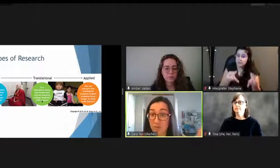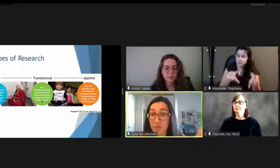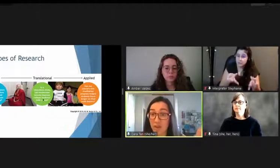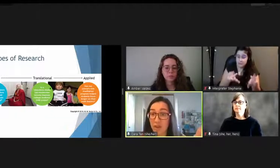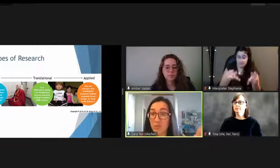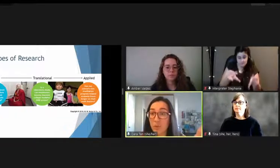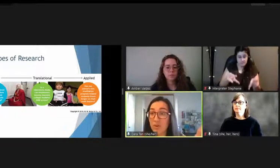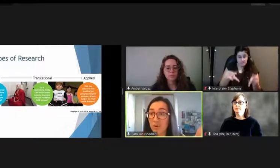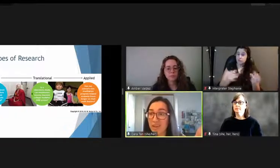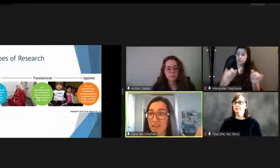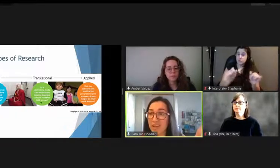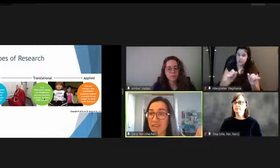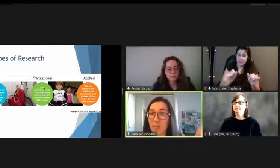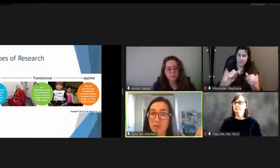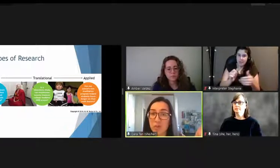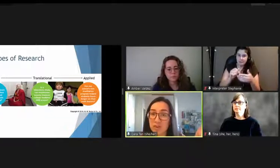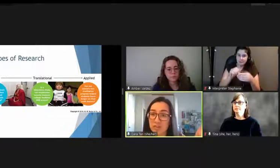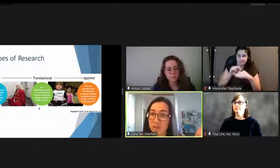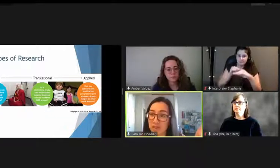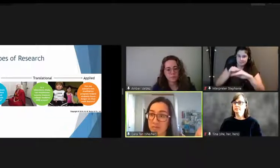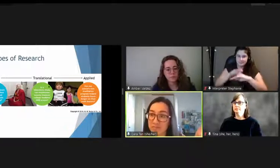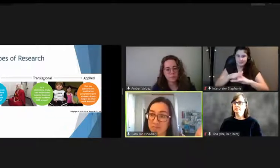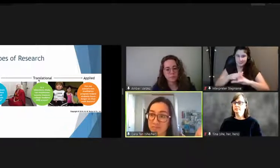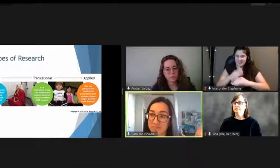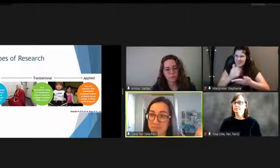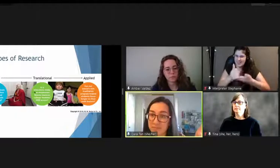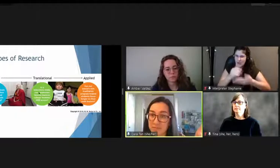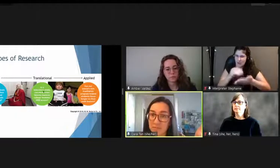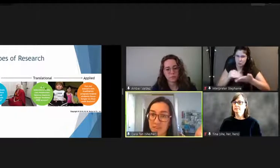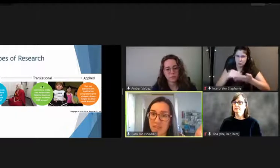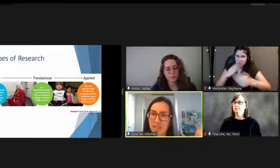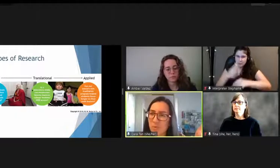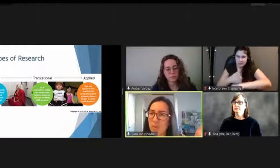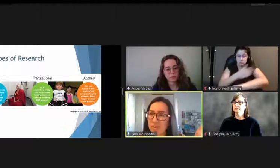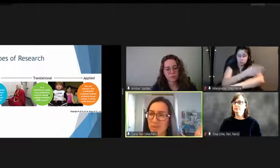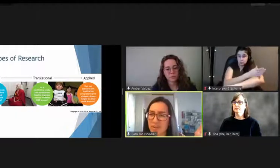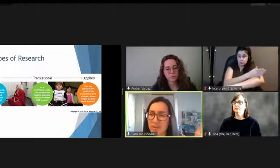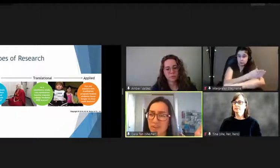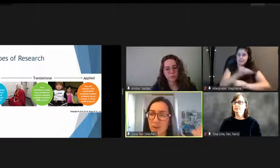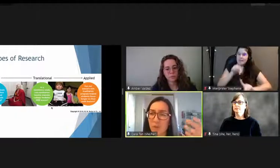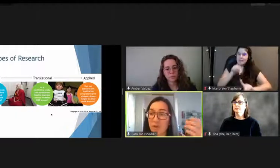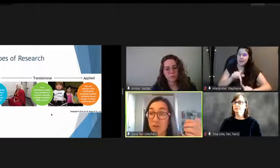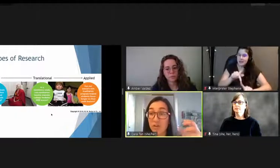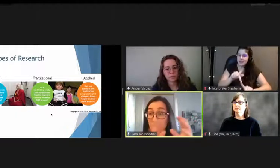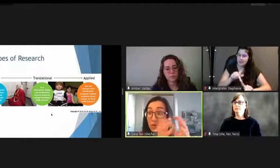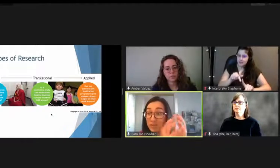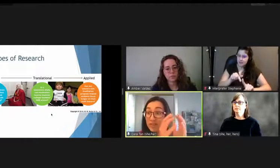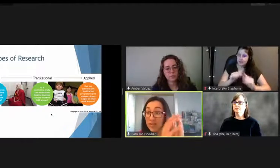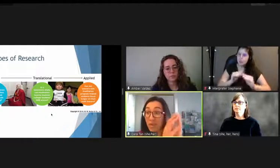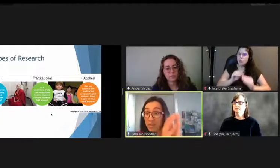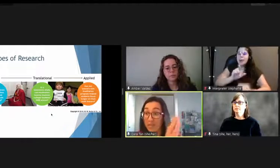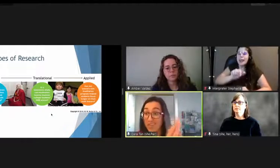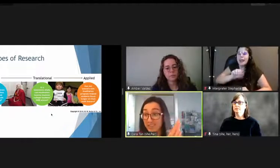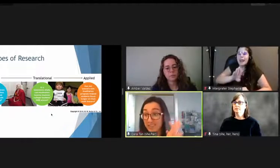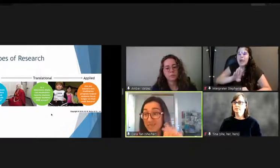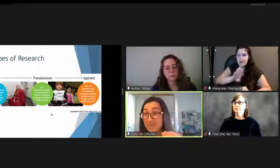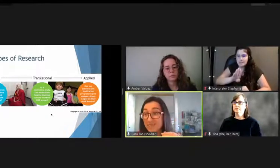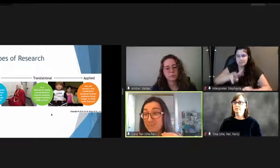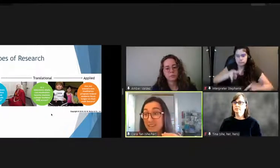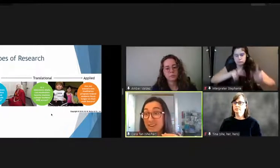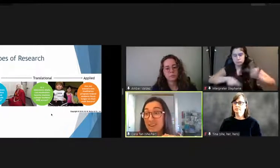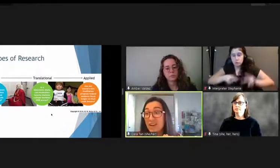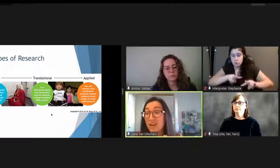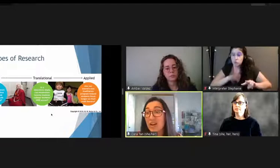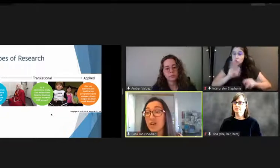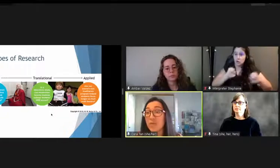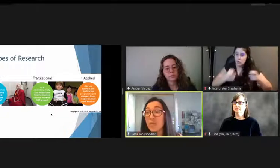scores? But we're doing it in a laboratory setting. That's important here. We're controlling some things,